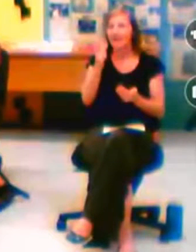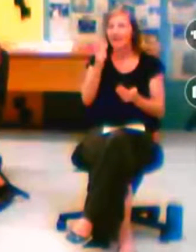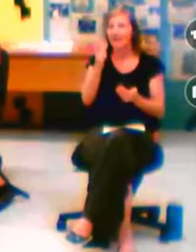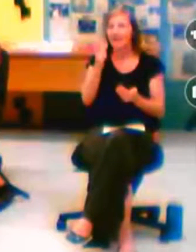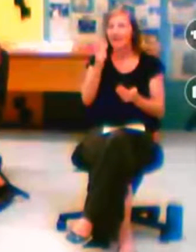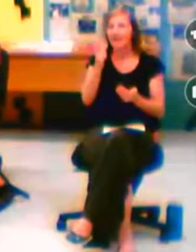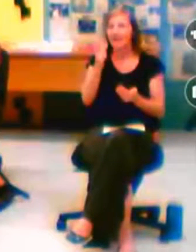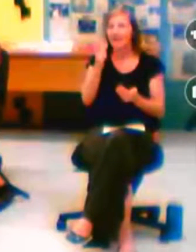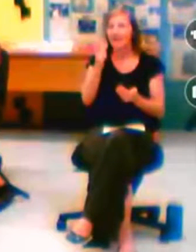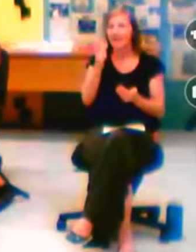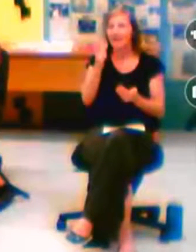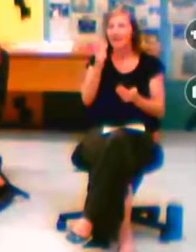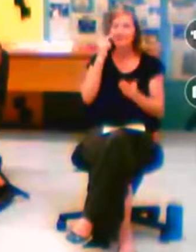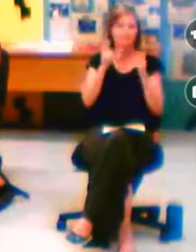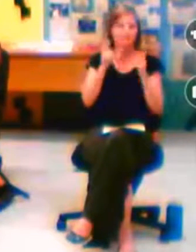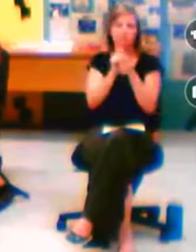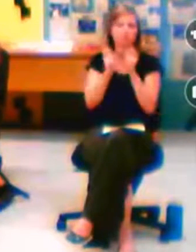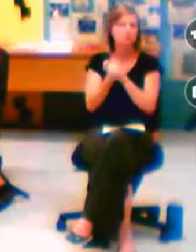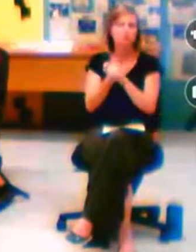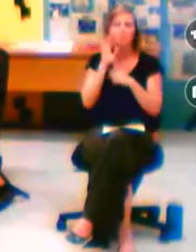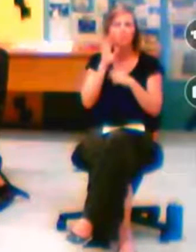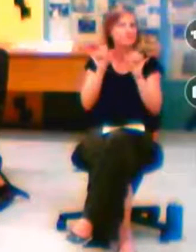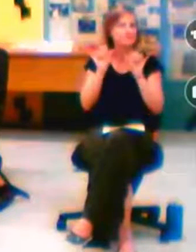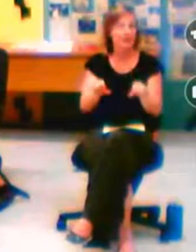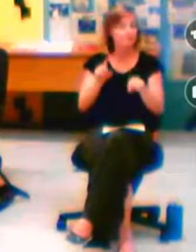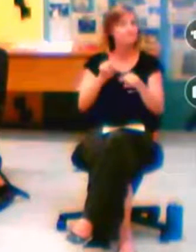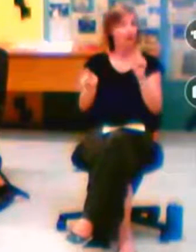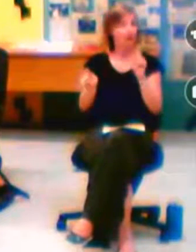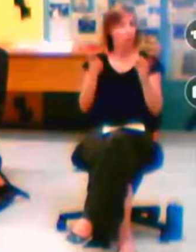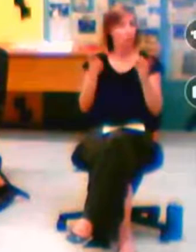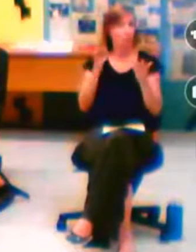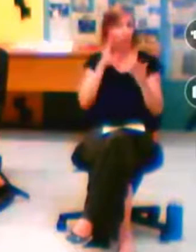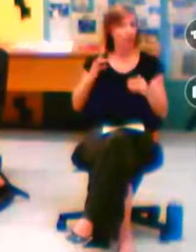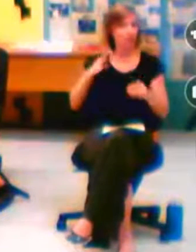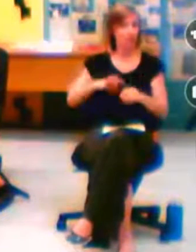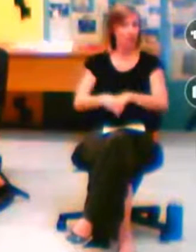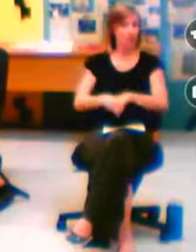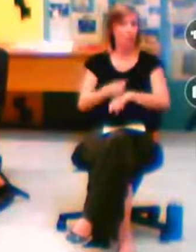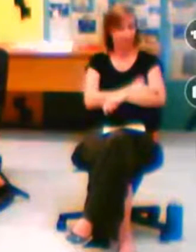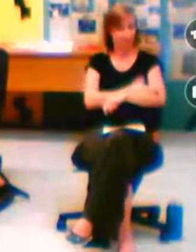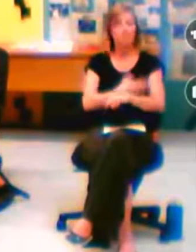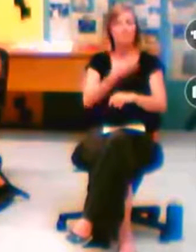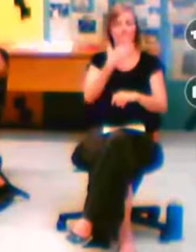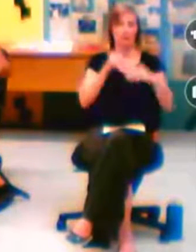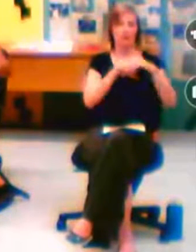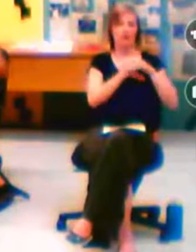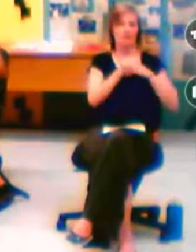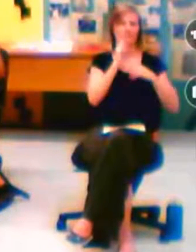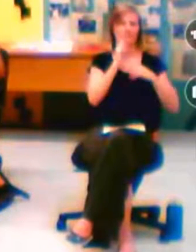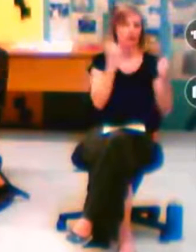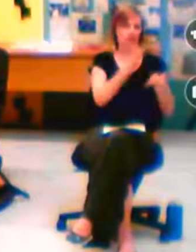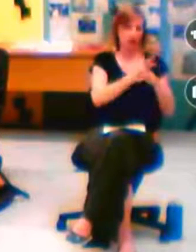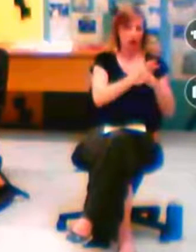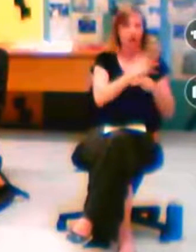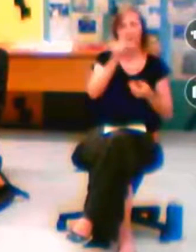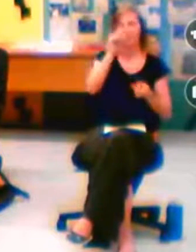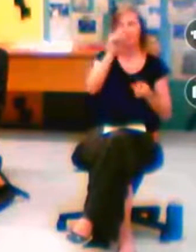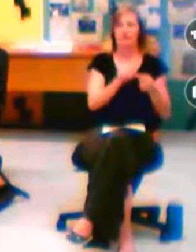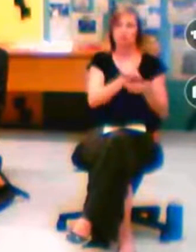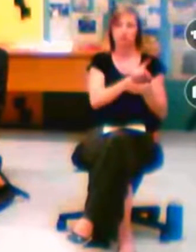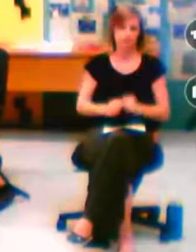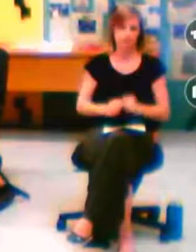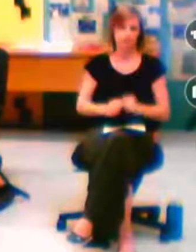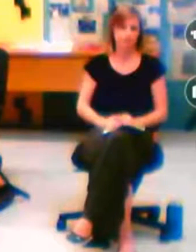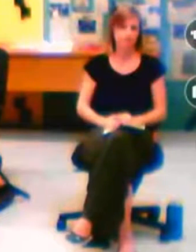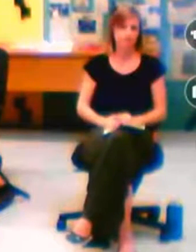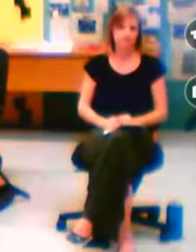pay any premium. If their income is low and they are currently on Medicaid, they will likely see little change